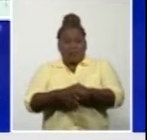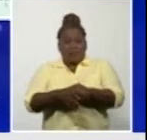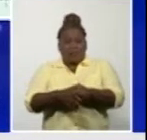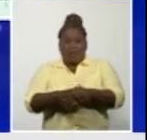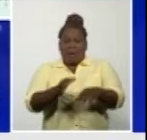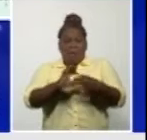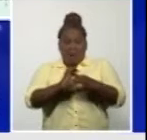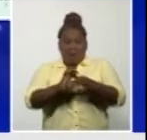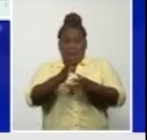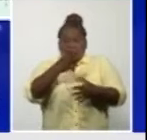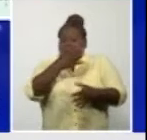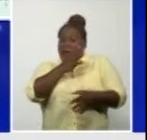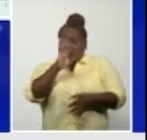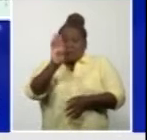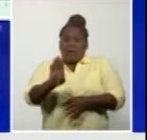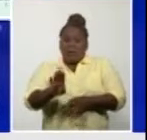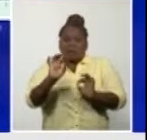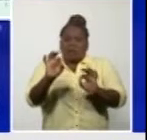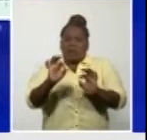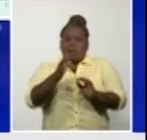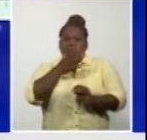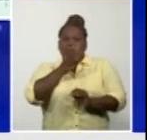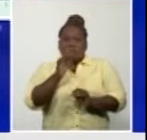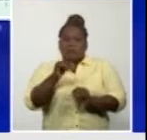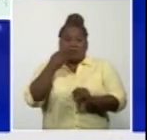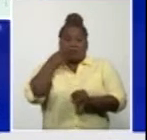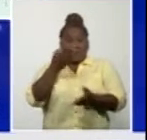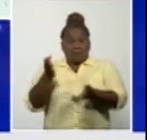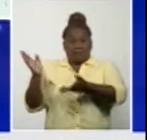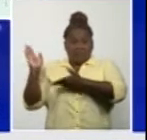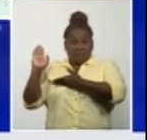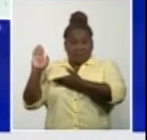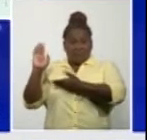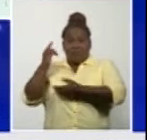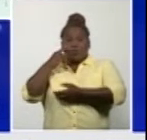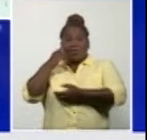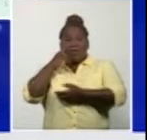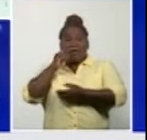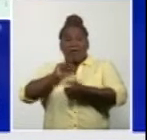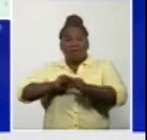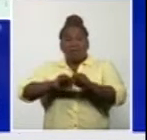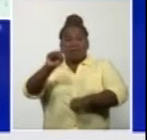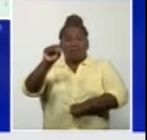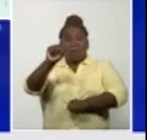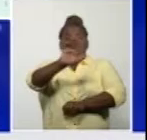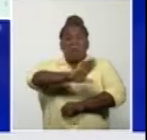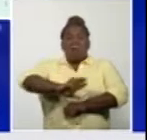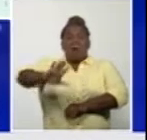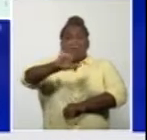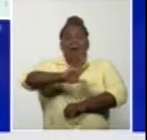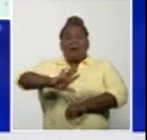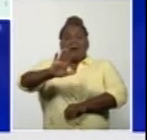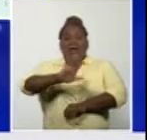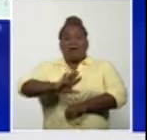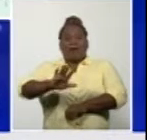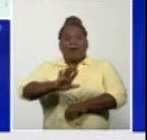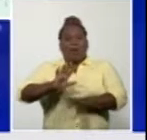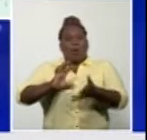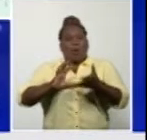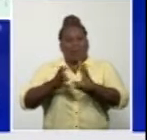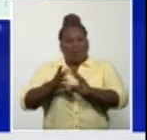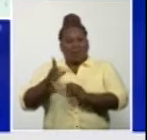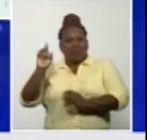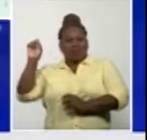the complexity that this country has, with places where,